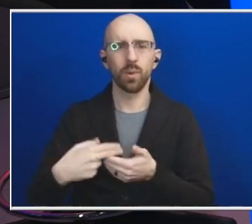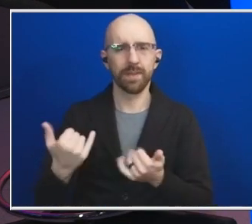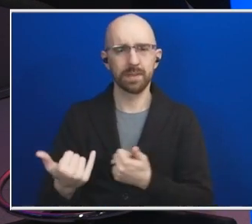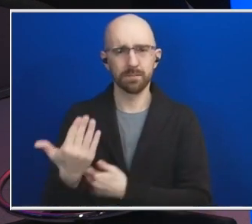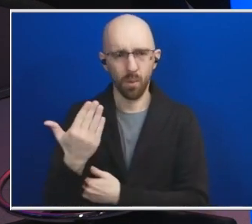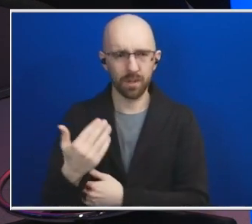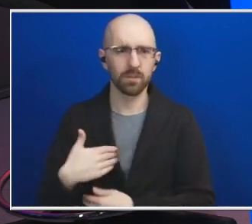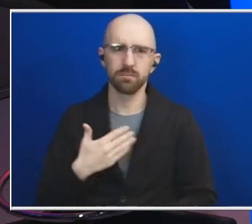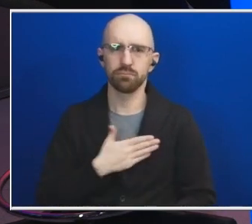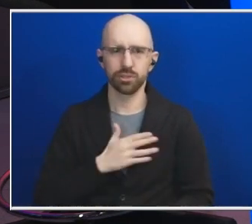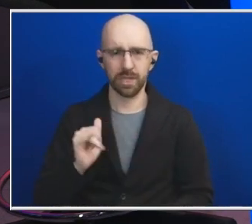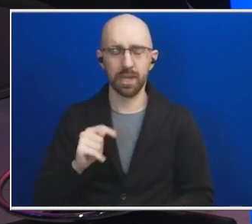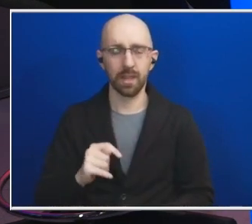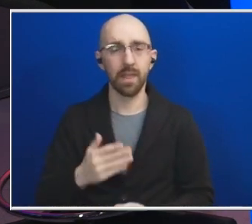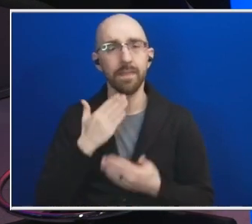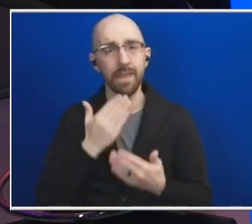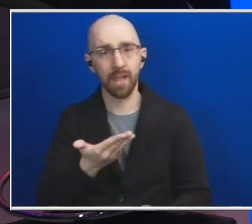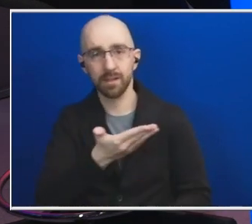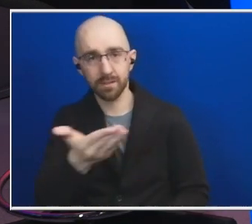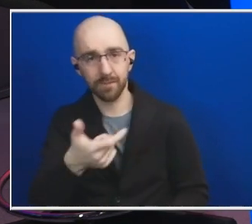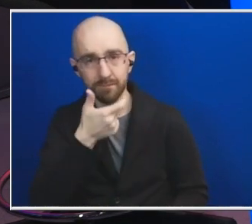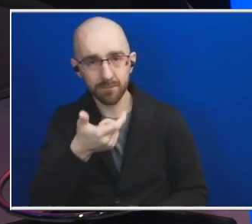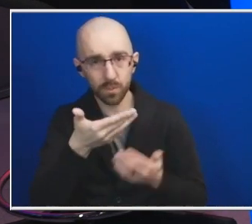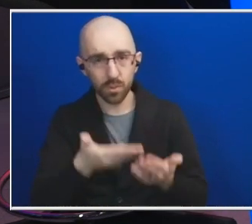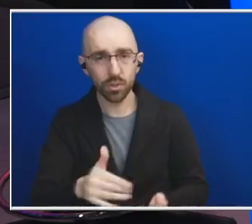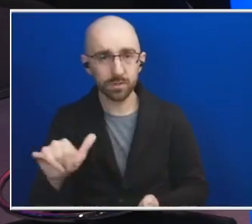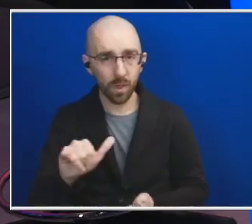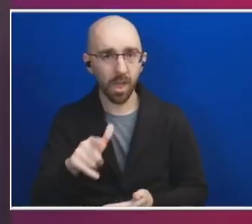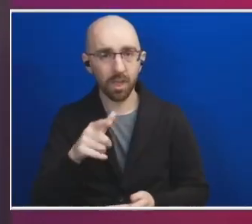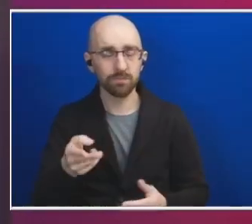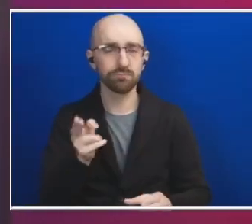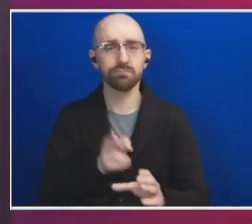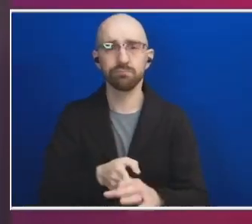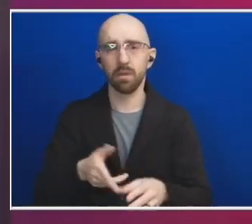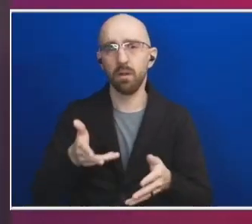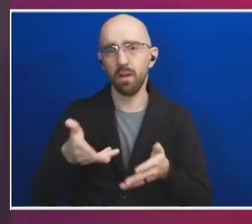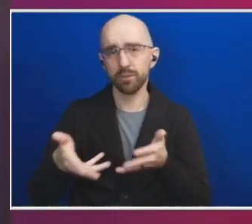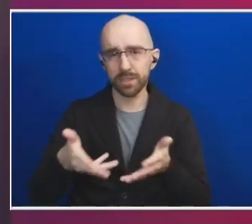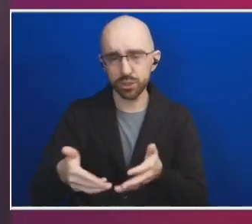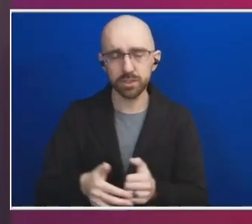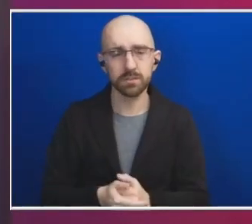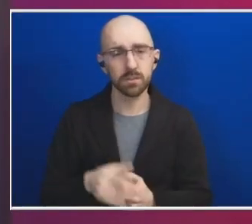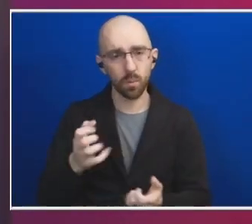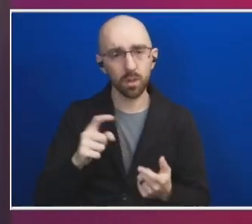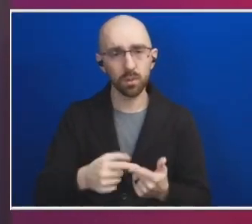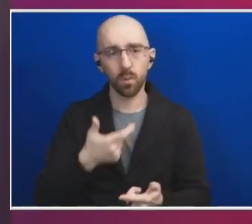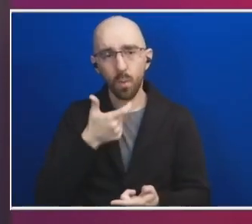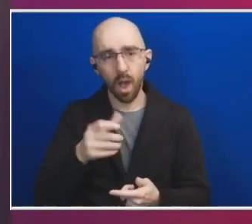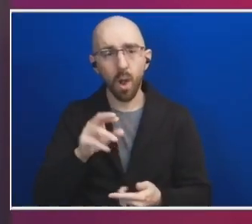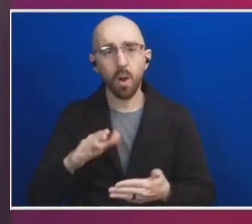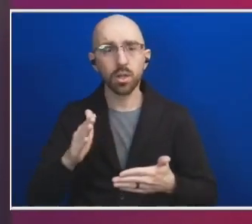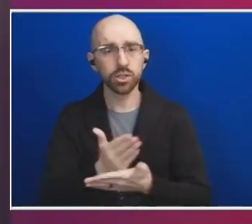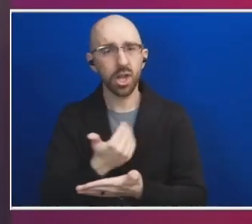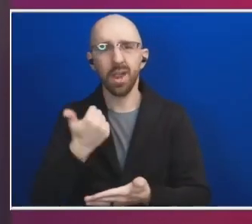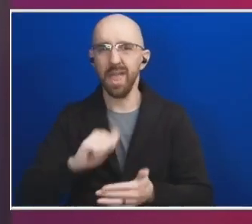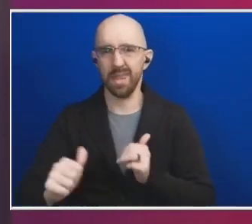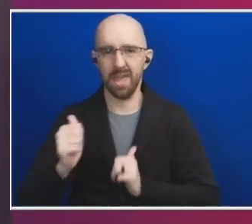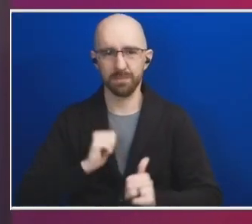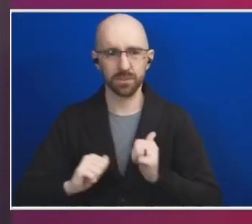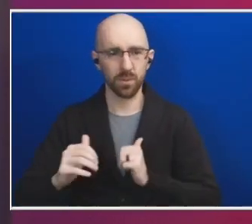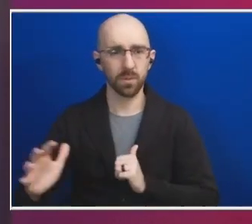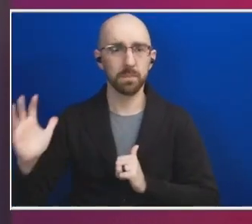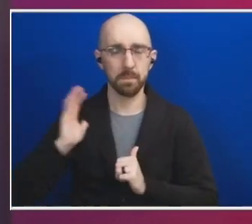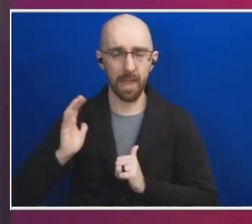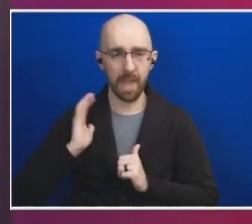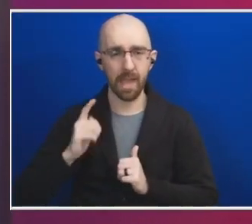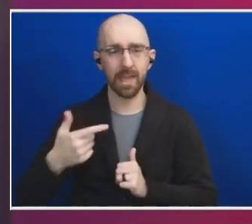thank you to our viewers as well for joining the conversation. If you would like to watch or share any of our episodes that have aired in the past, just scan the